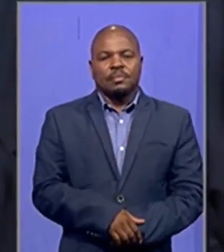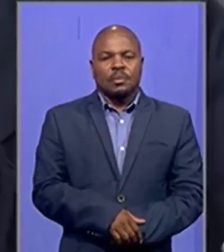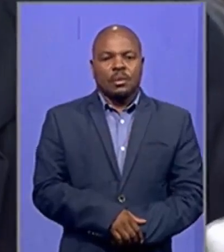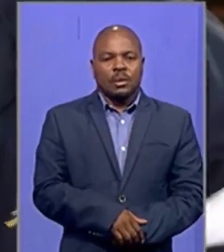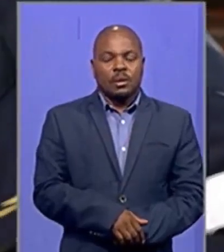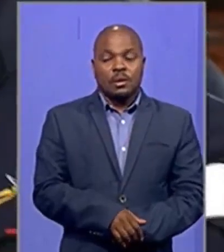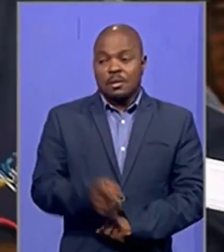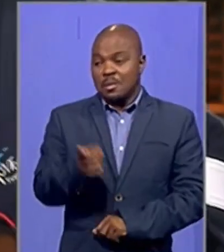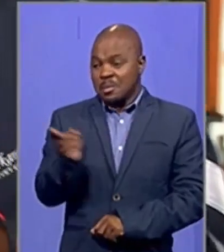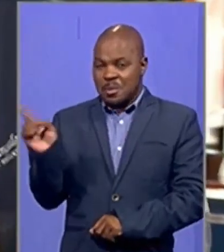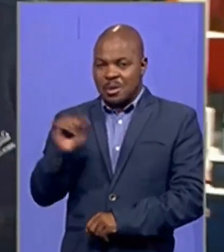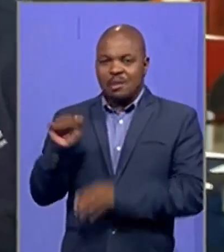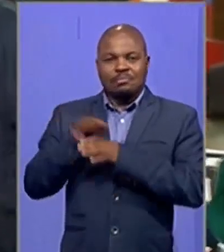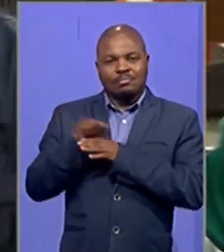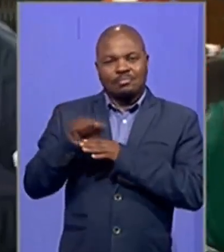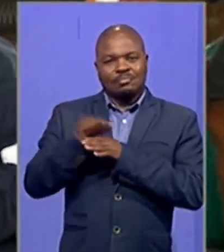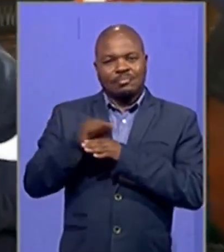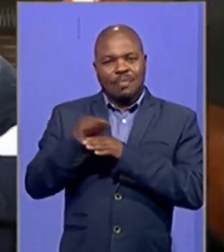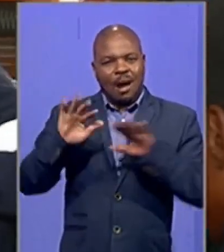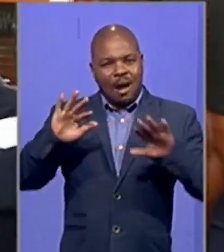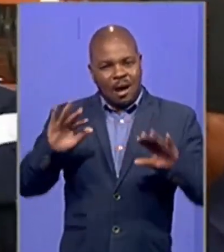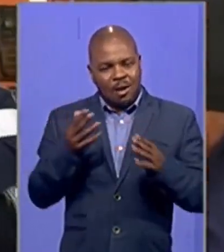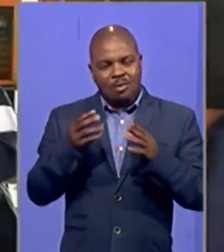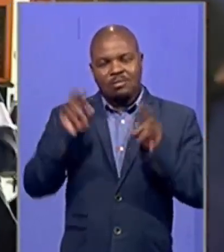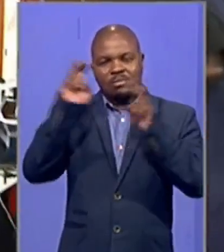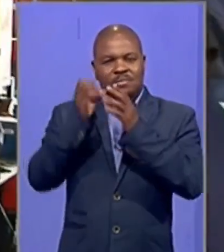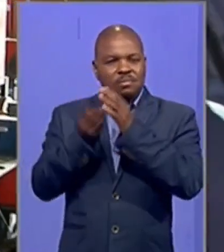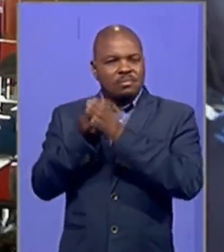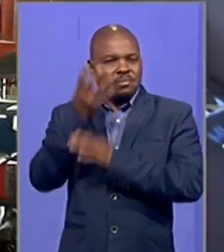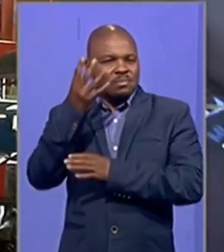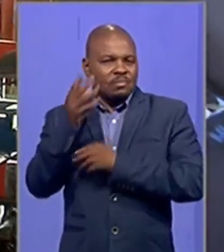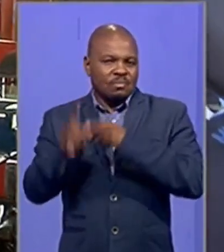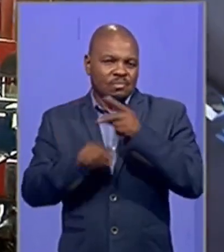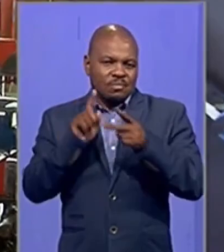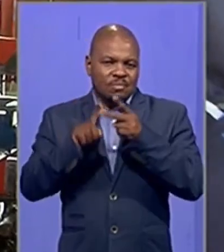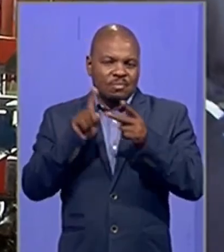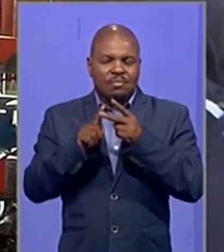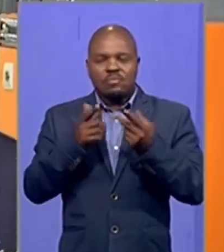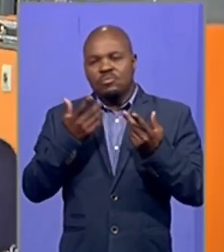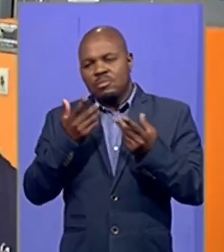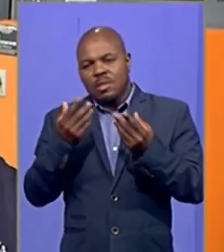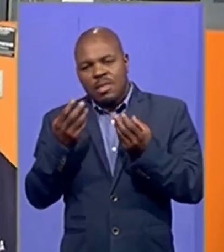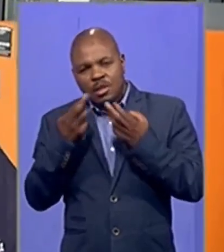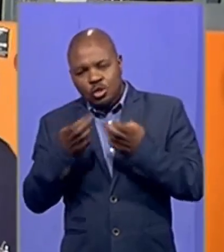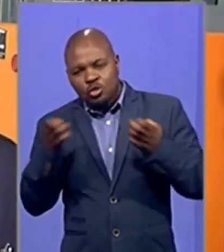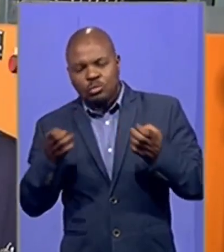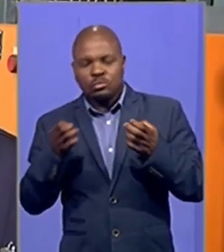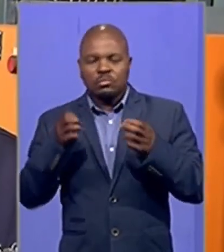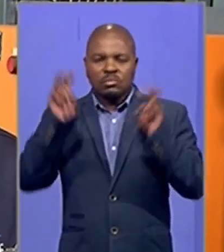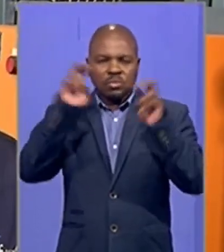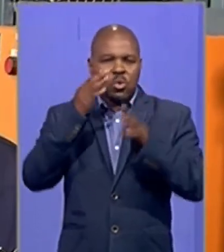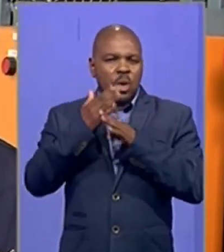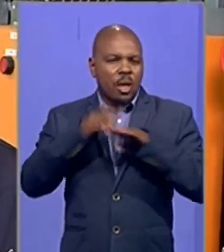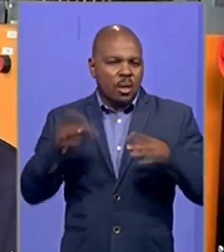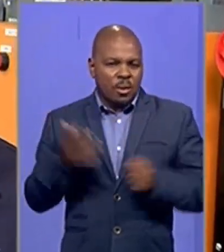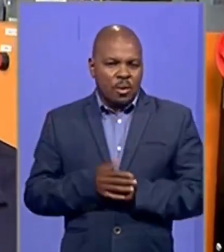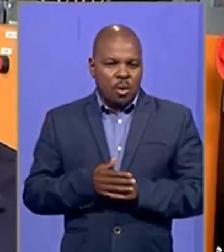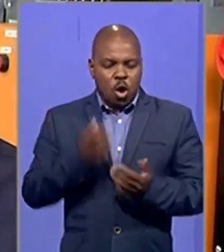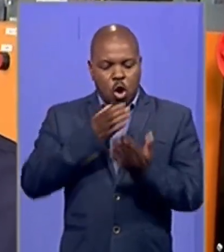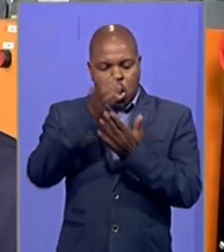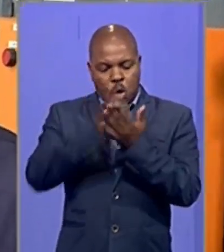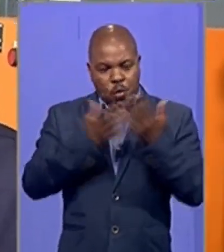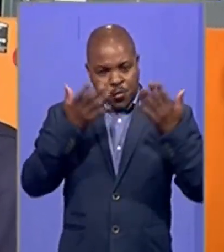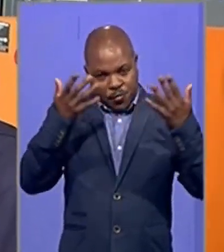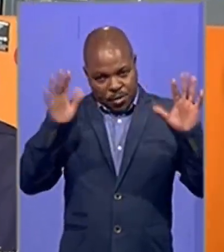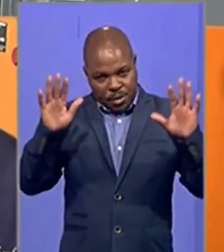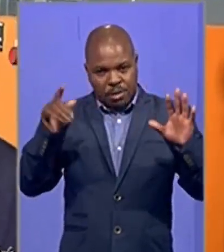ba fumana thupelo ya ho fehla motlakase le disebediswa tsa motlakase. We finish our courses, we qualify, then we